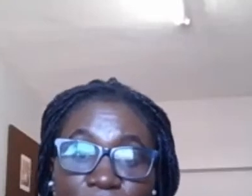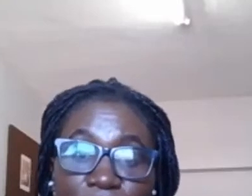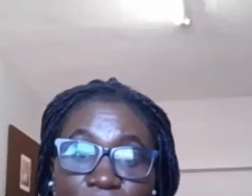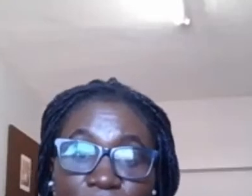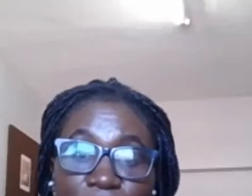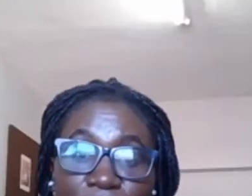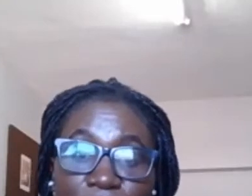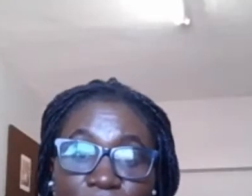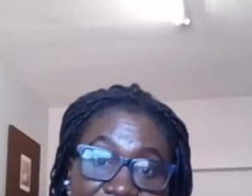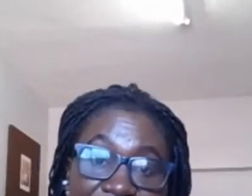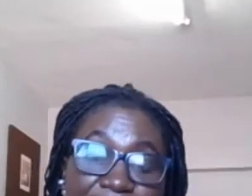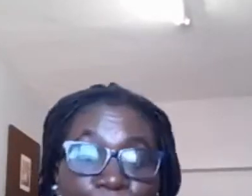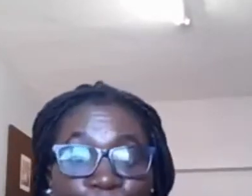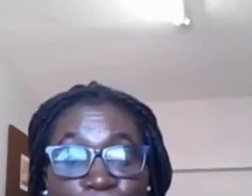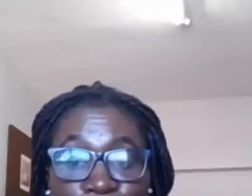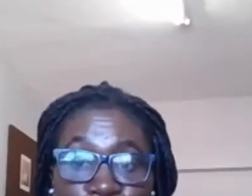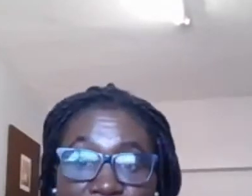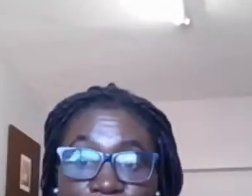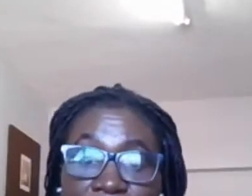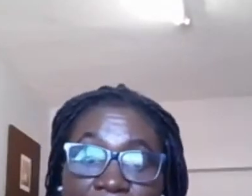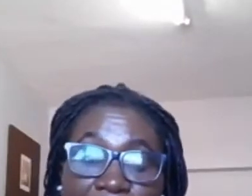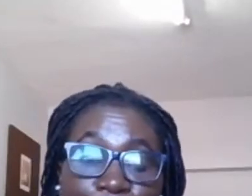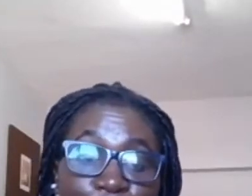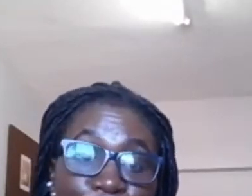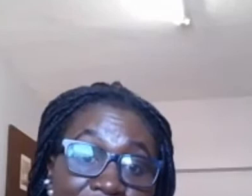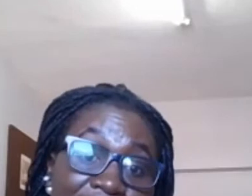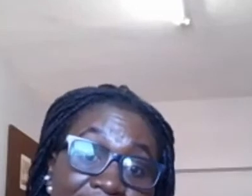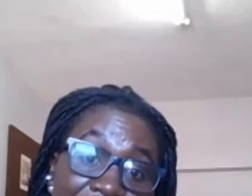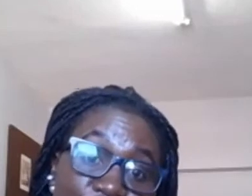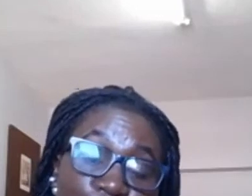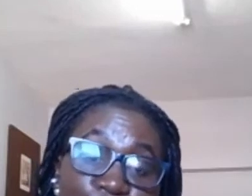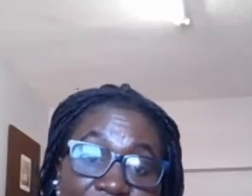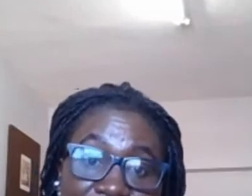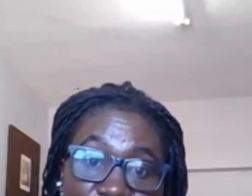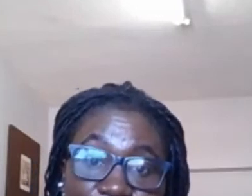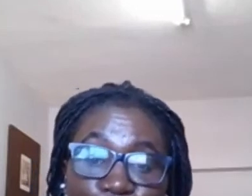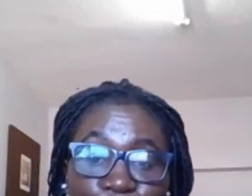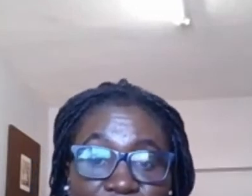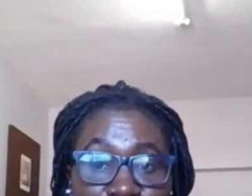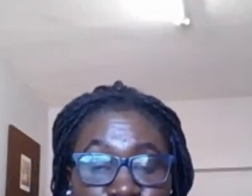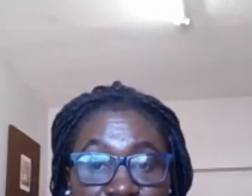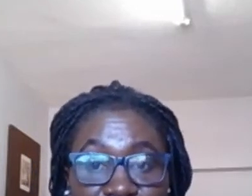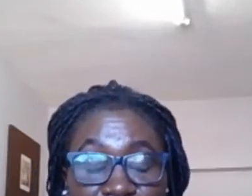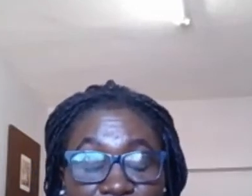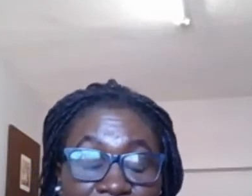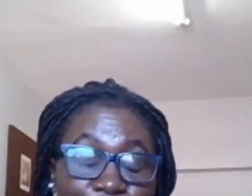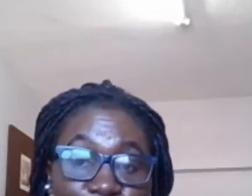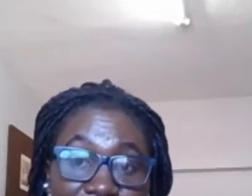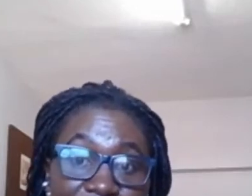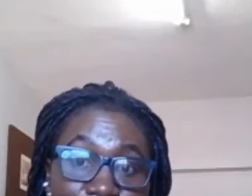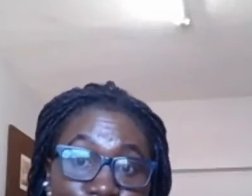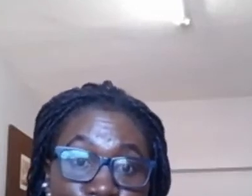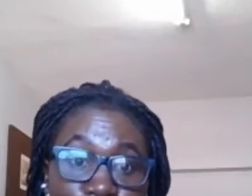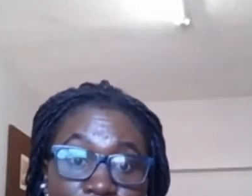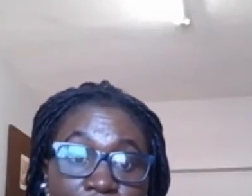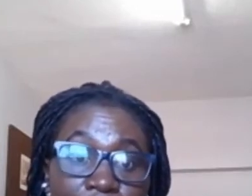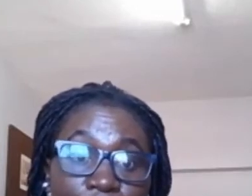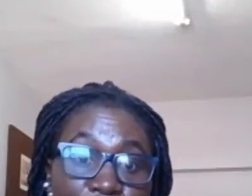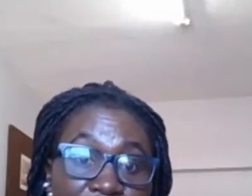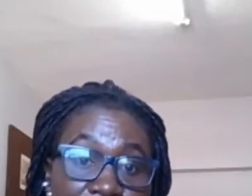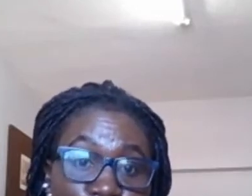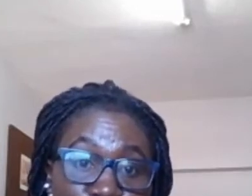Everyone, my name is Aniki Siaya and I'm from Namibia. I work for an international organization called Cheetah Conservation Fund, or CCF for